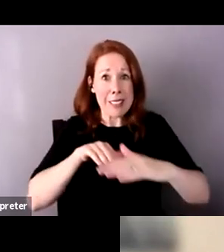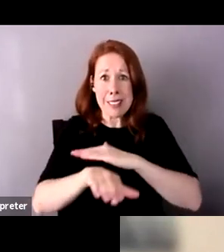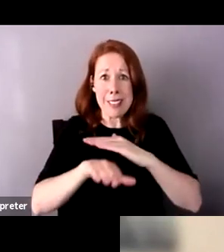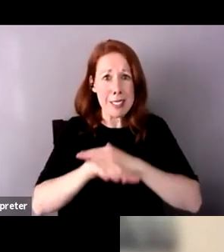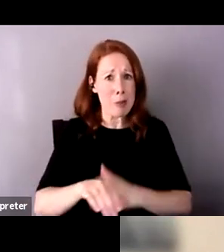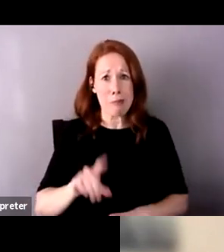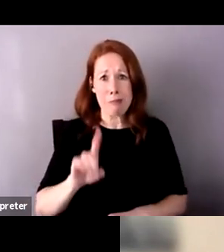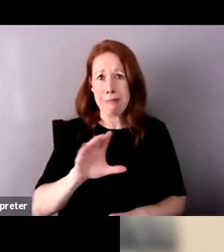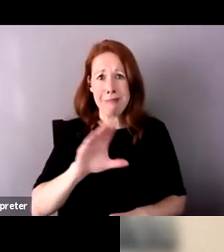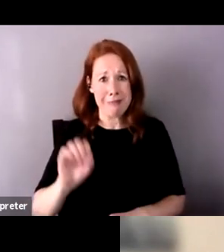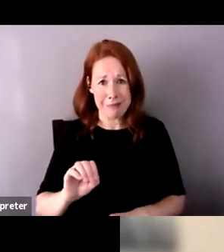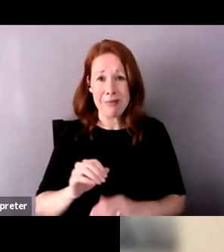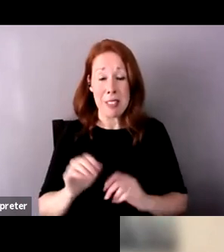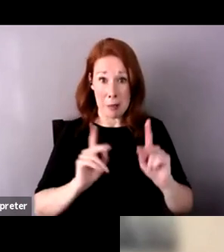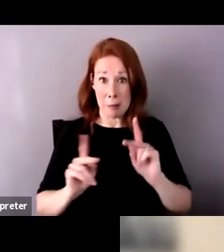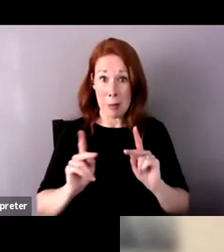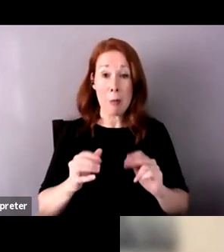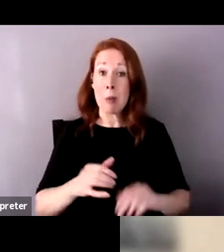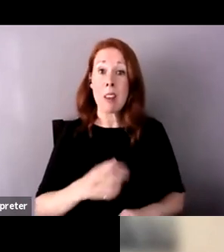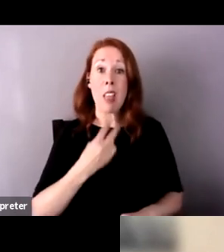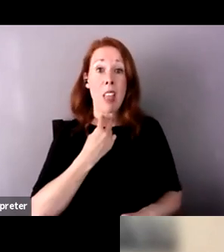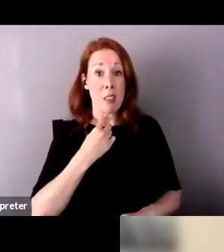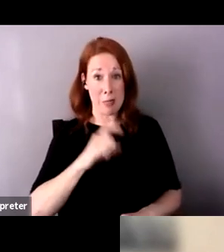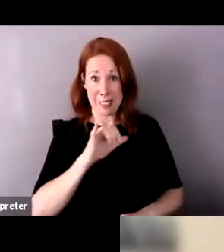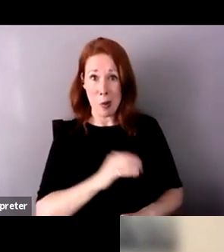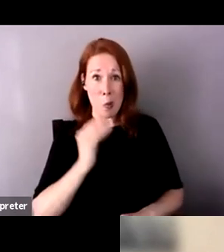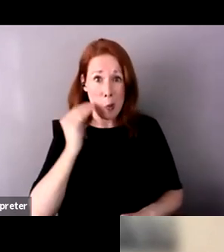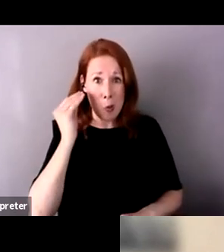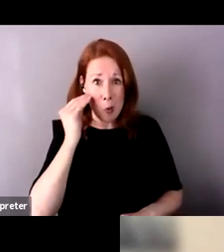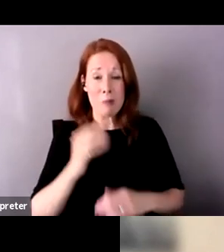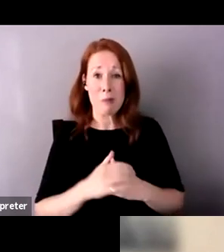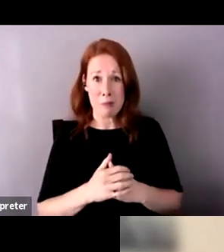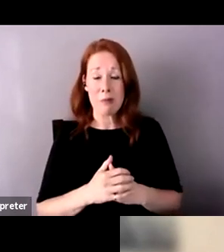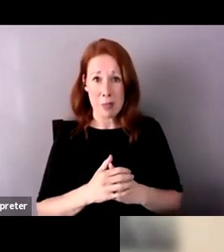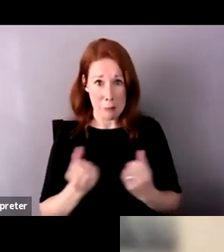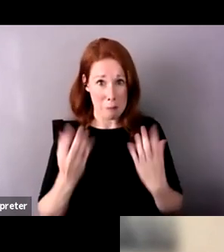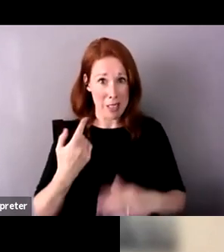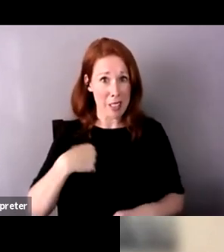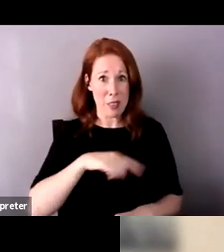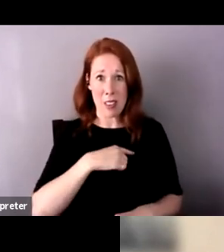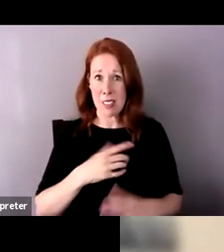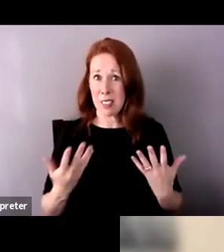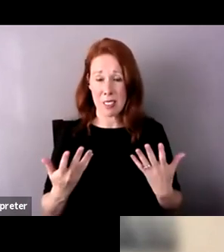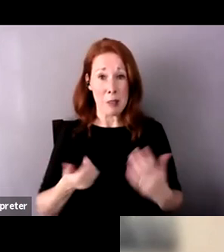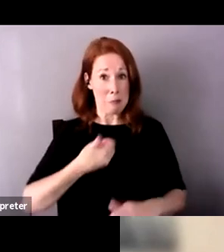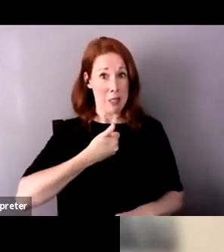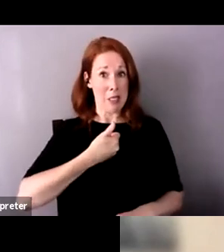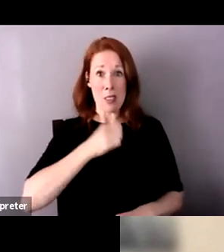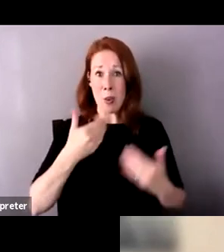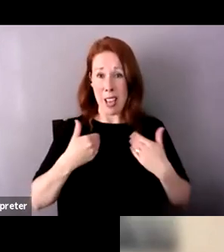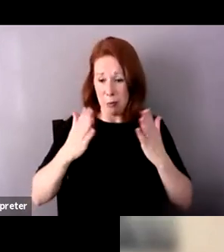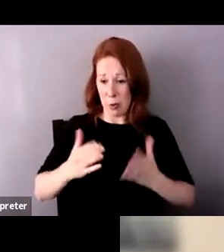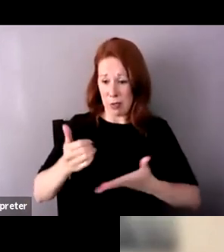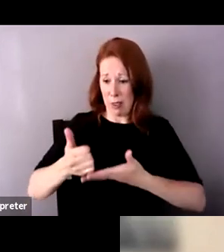for people who are either housebound, and there's a remarkable number of us. If I don't have someone help me